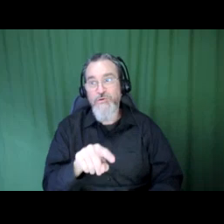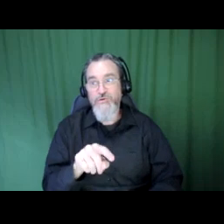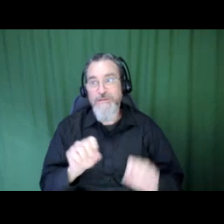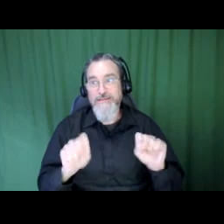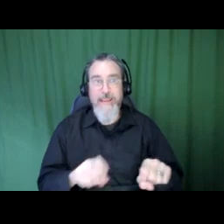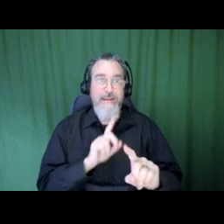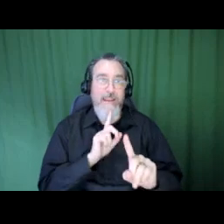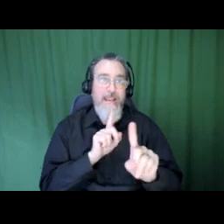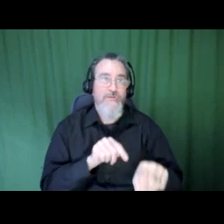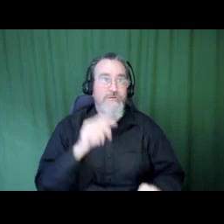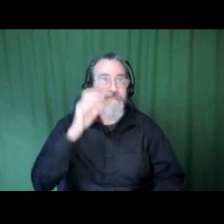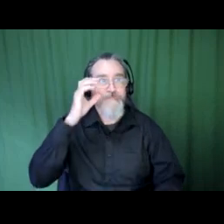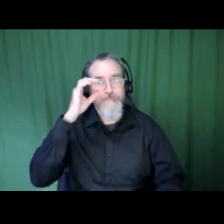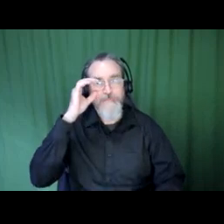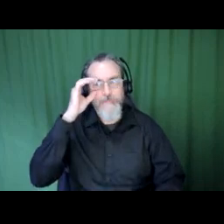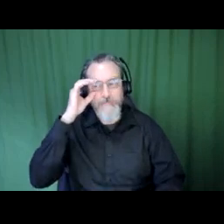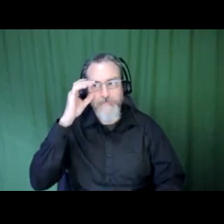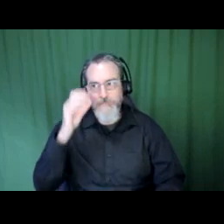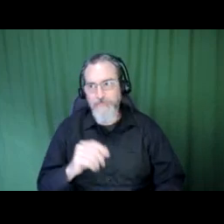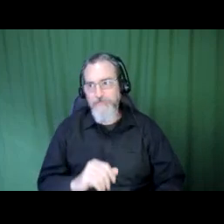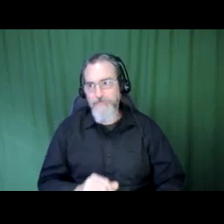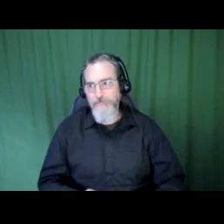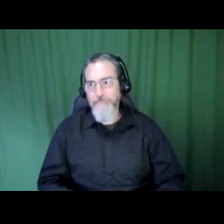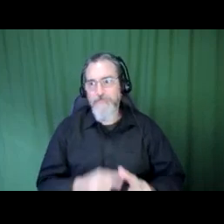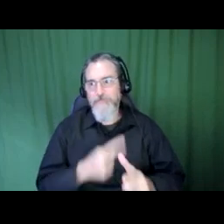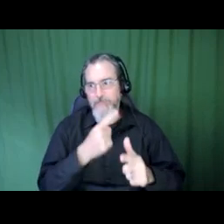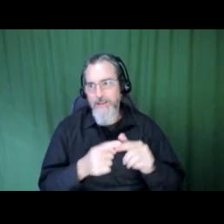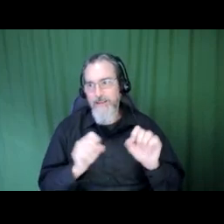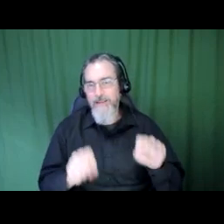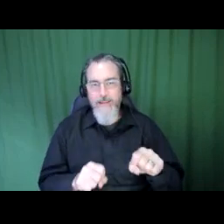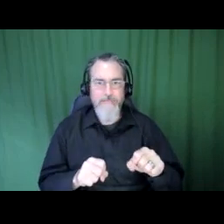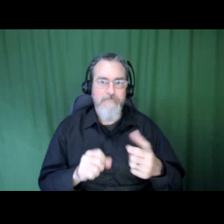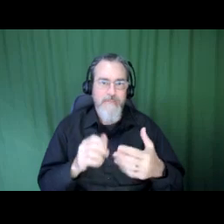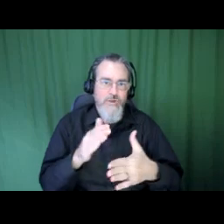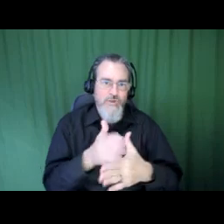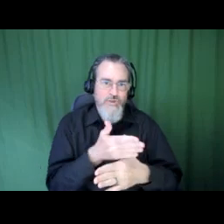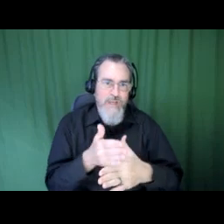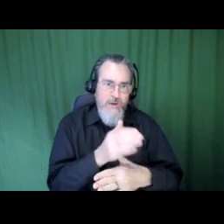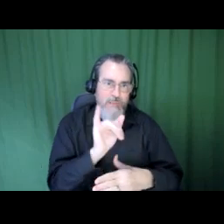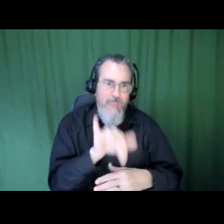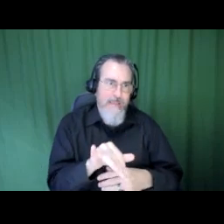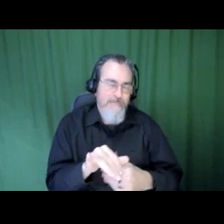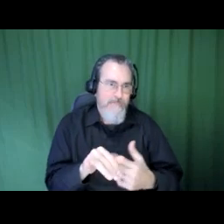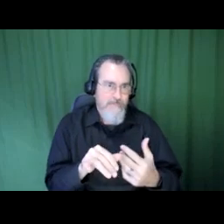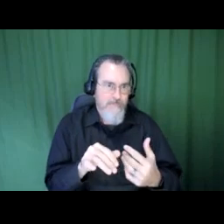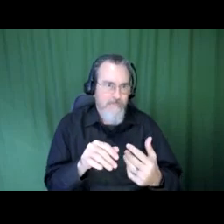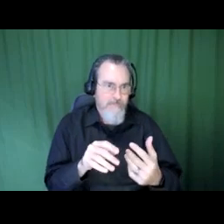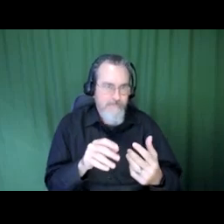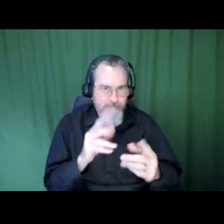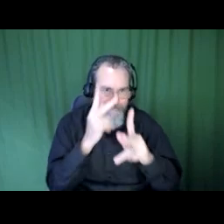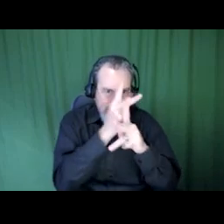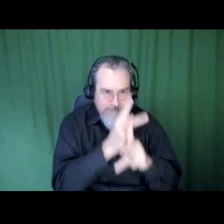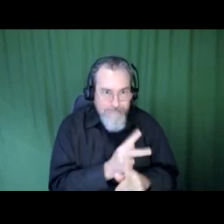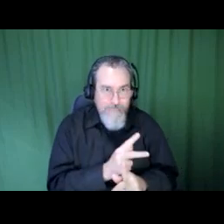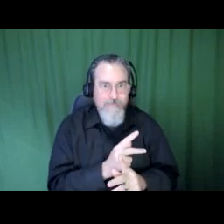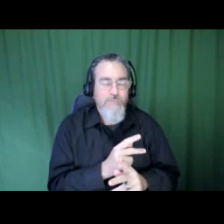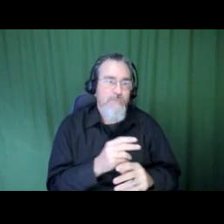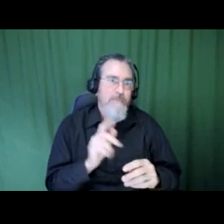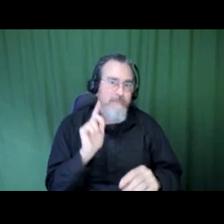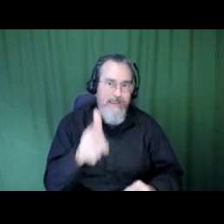coalition so that we can then share that roadmap far and wide. We can go to the next slide.